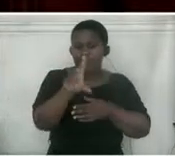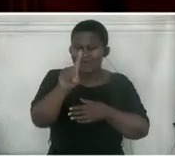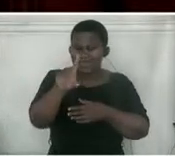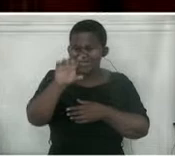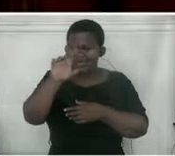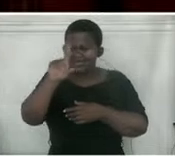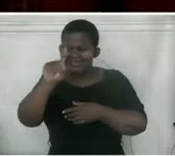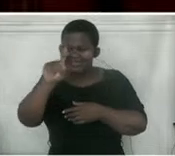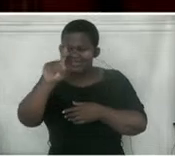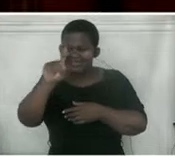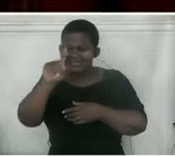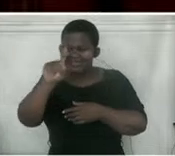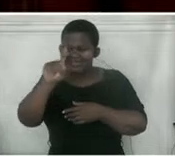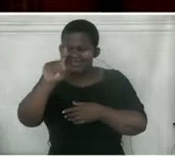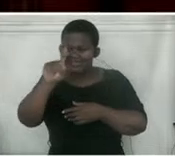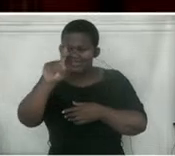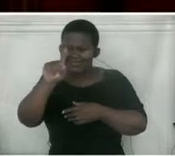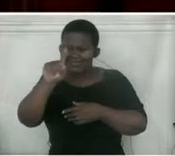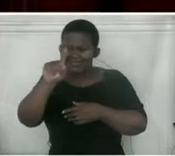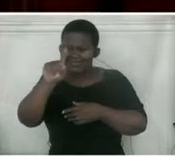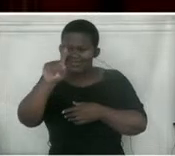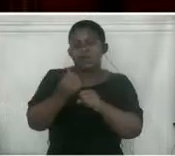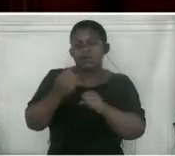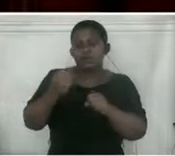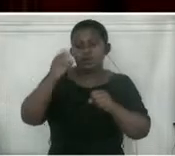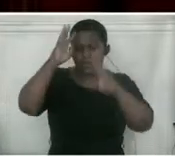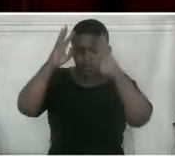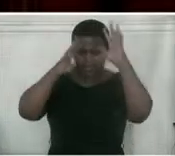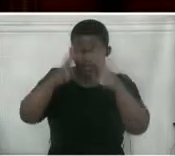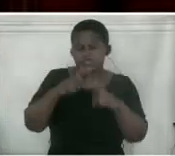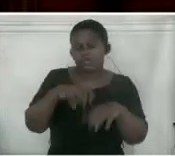and creating 4,000 jobs. In the